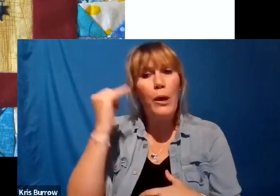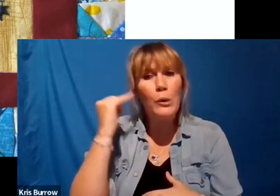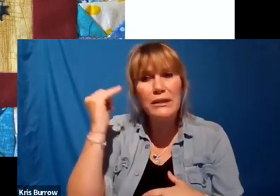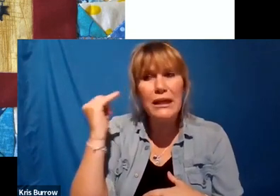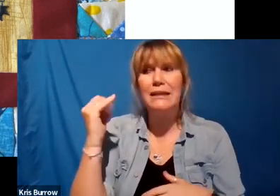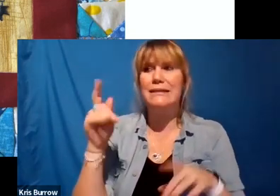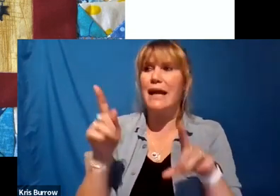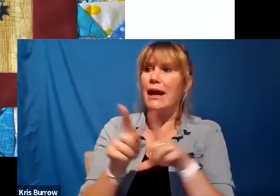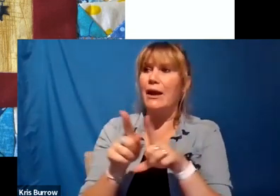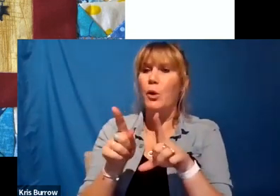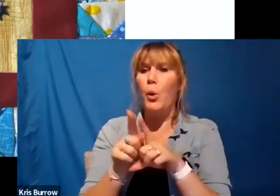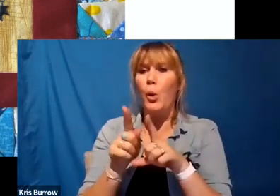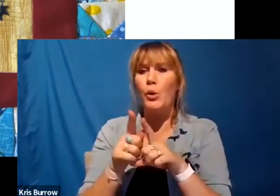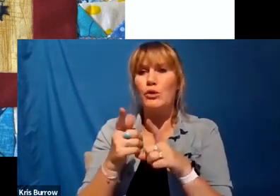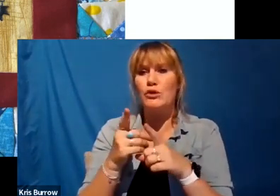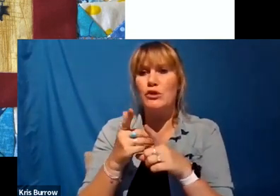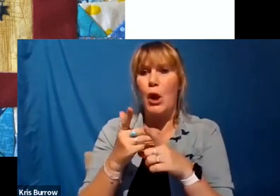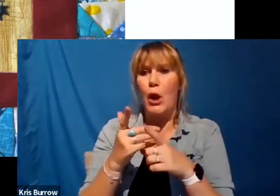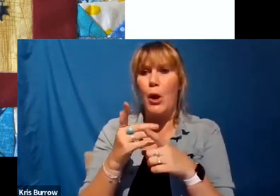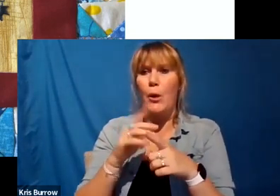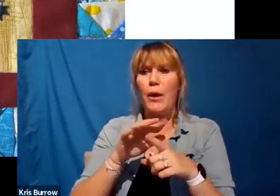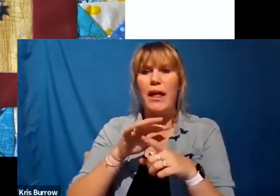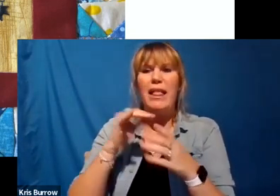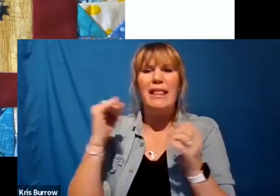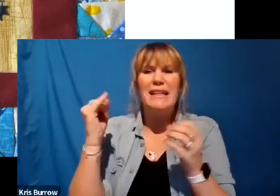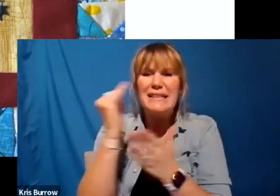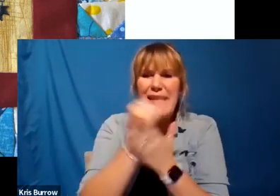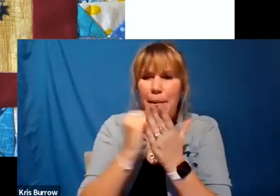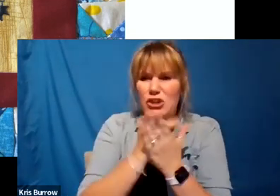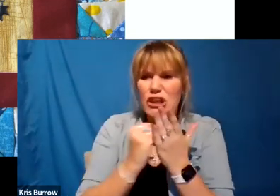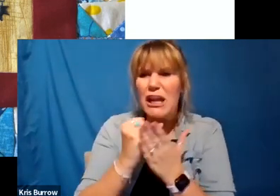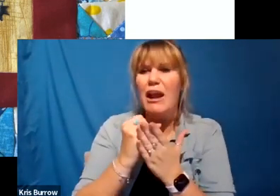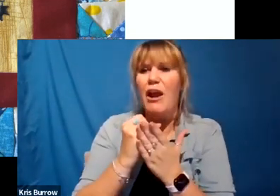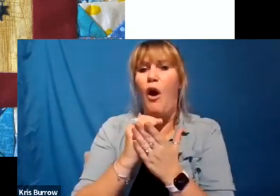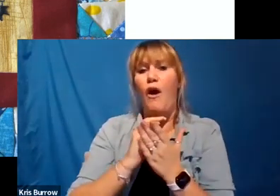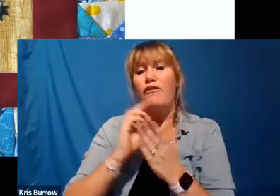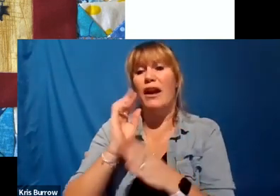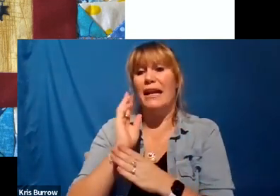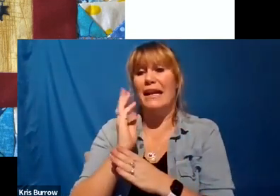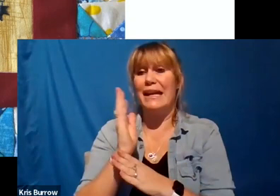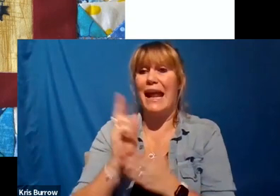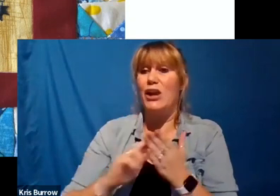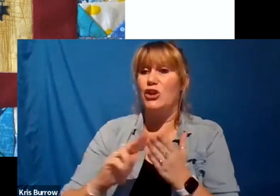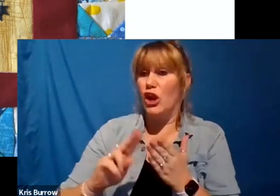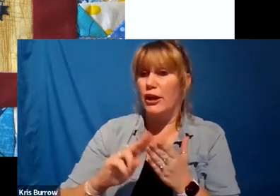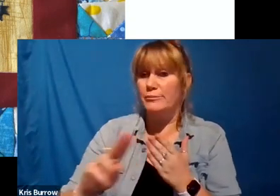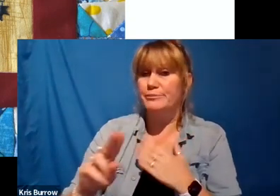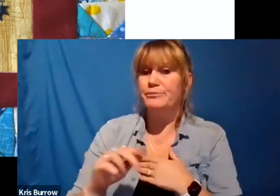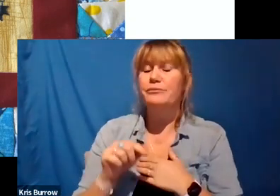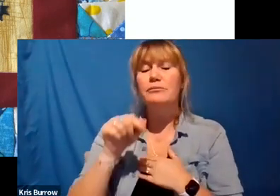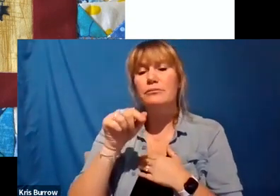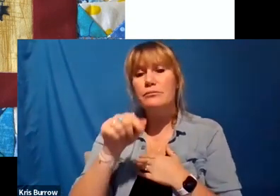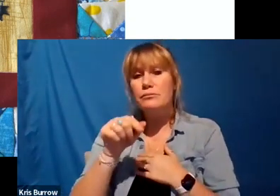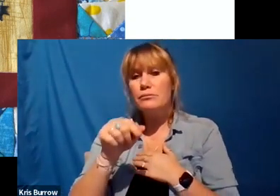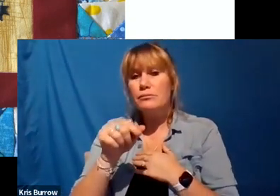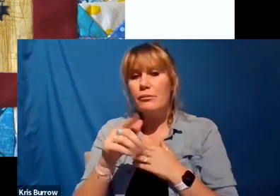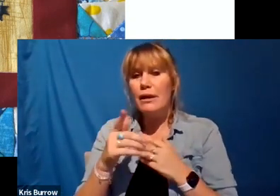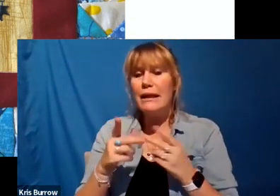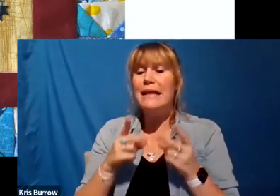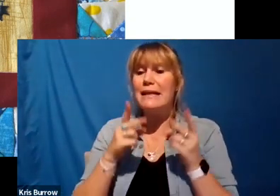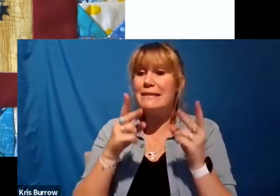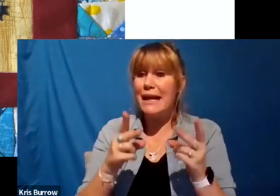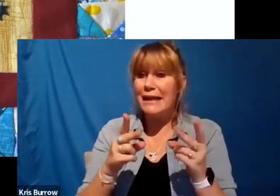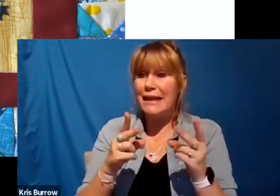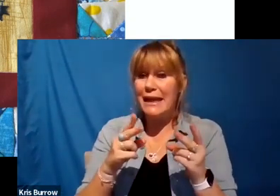nature. So the patchwork that's around the embroidery is in a technique called flying